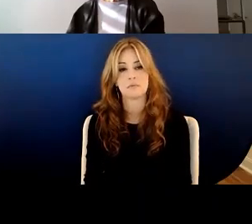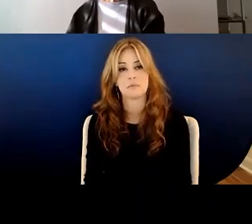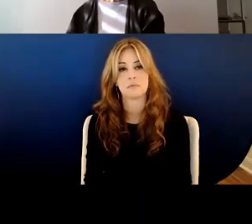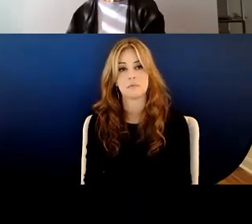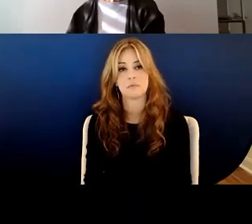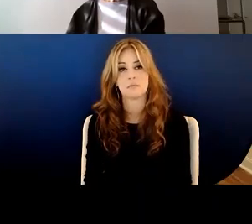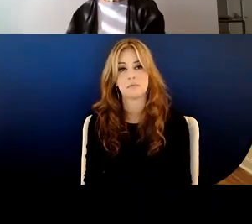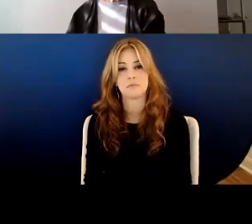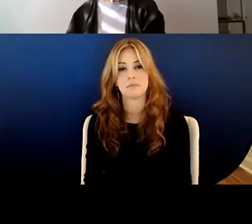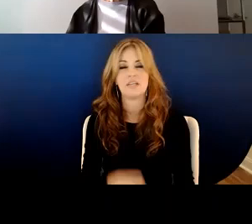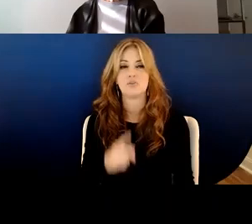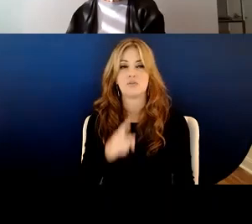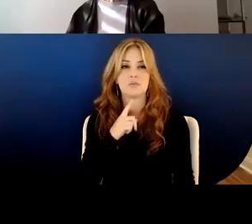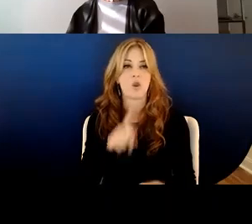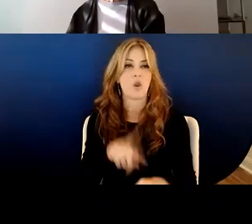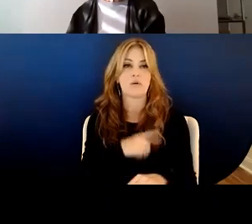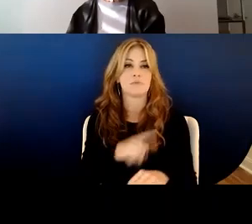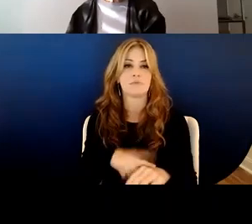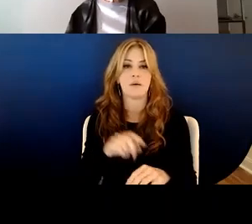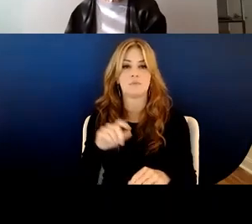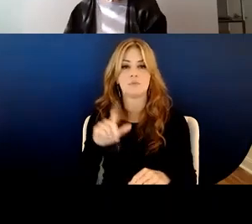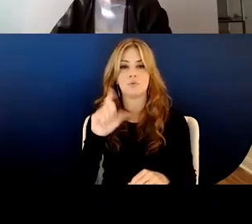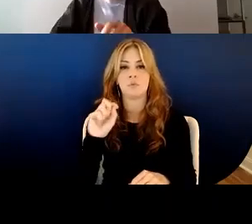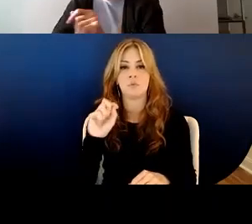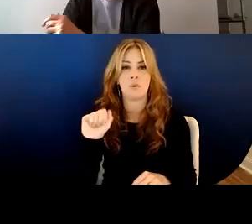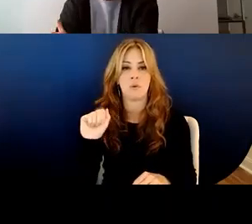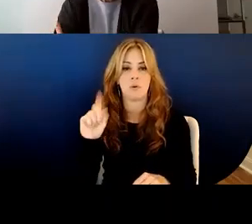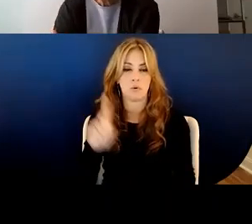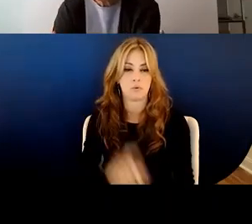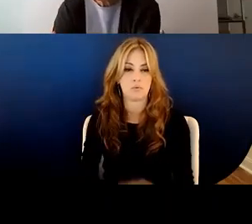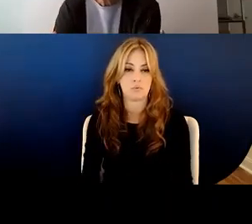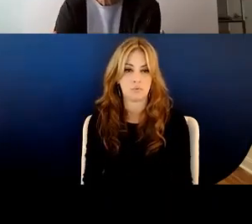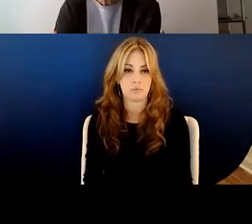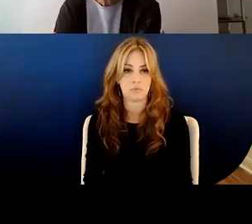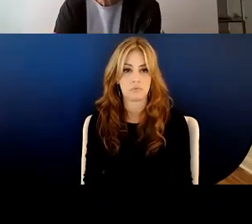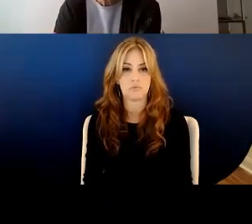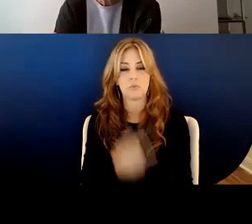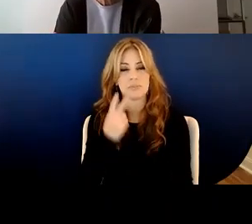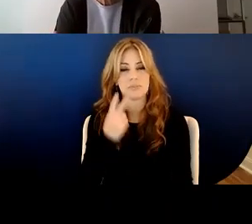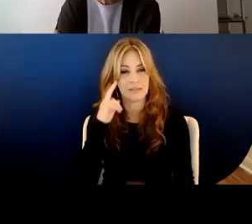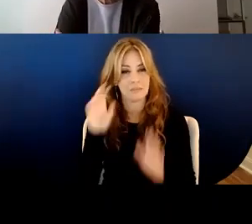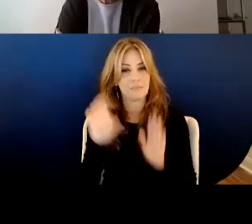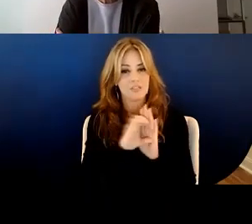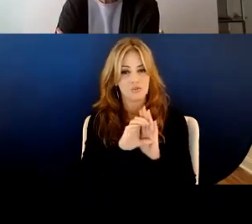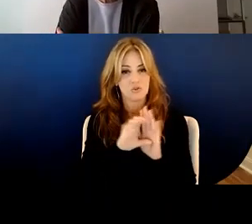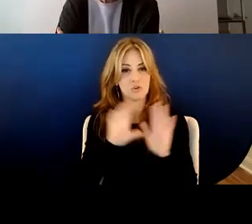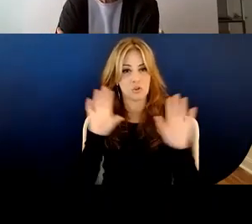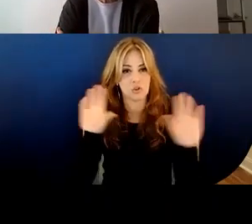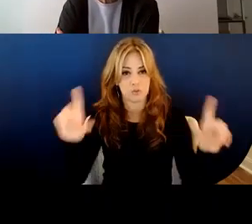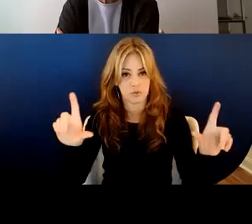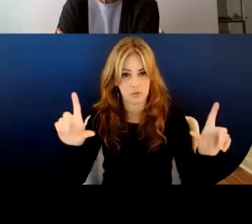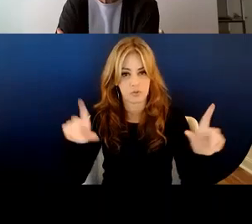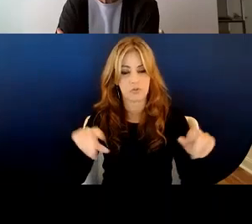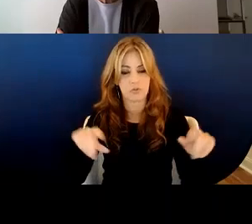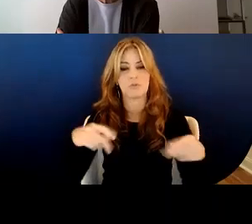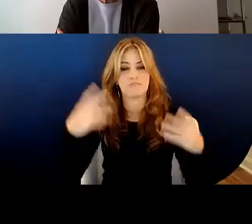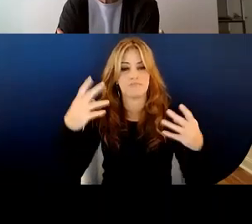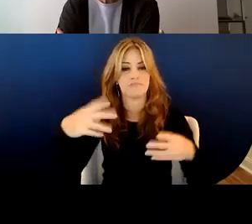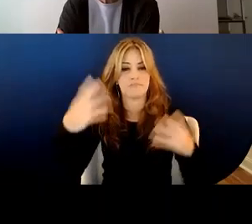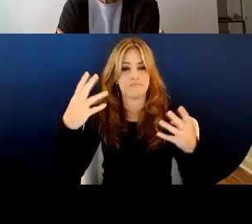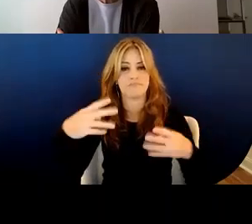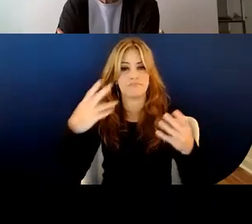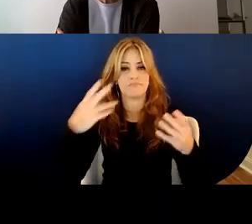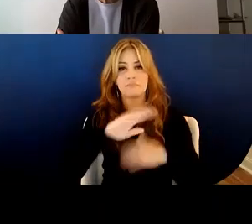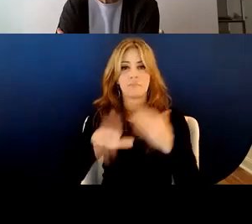taking a while to load, the thumbnail of the poster. And here's all of the content. And